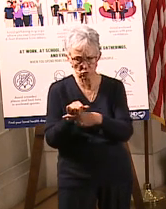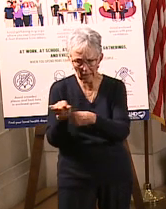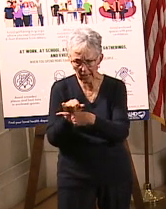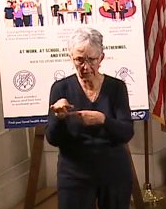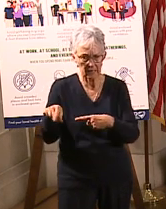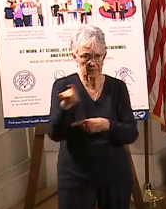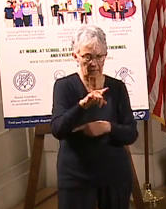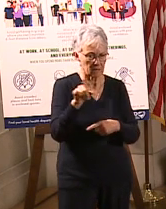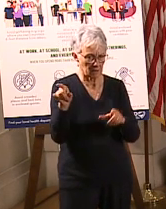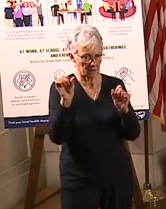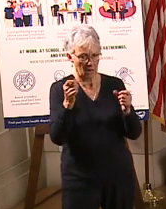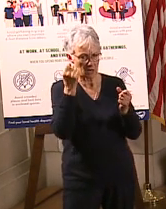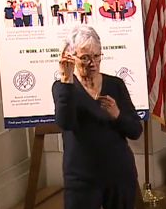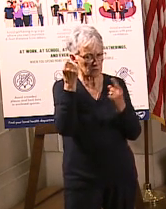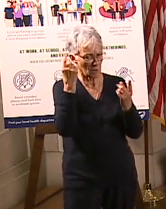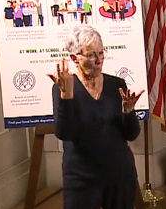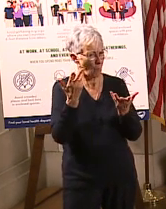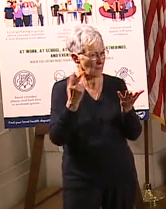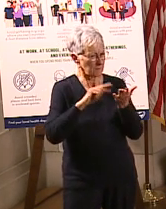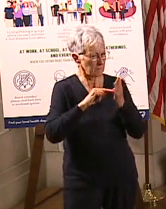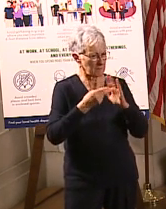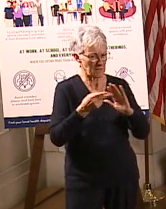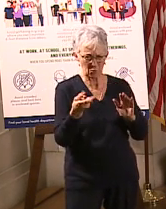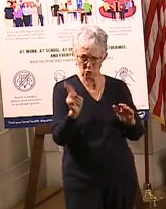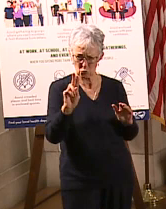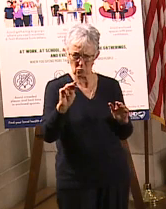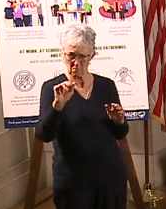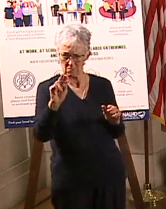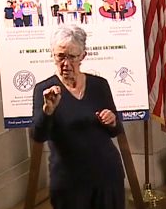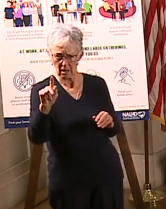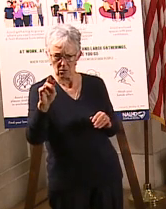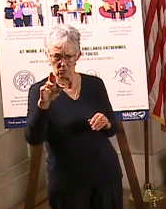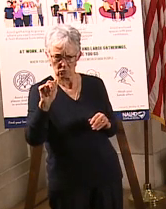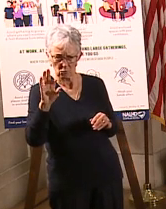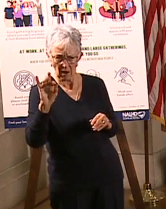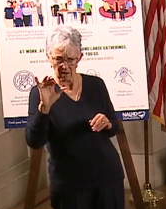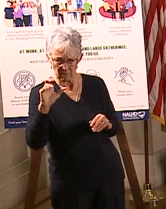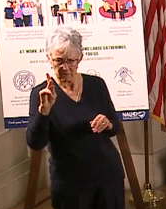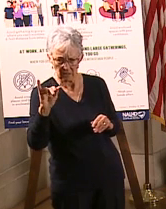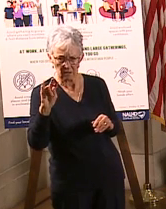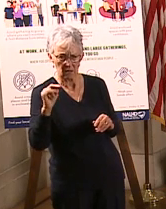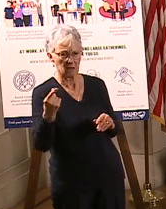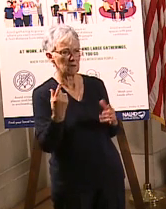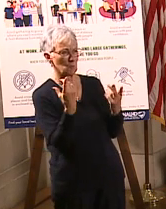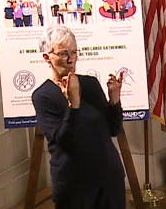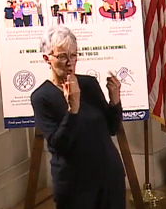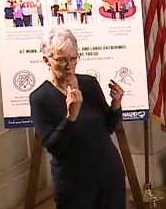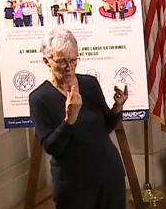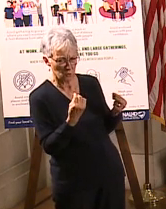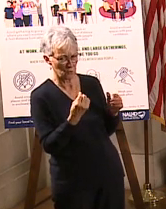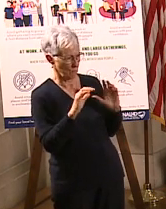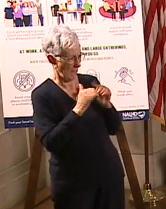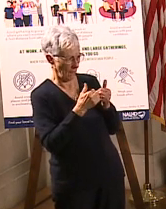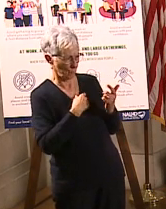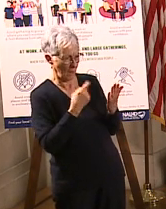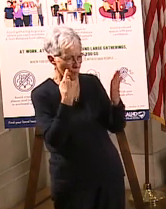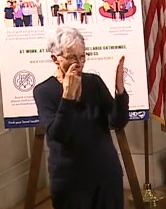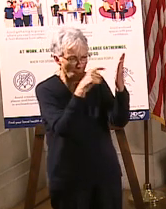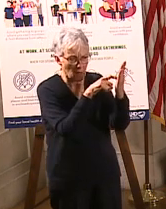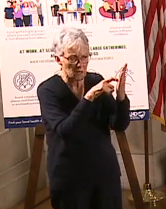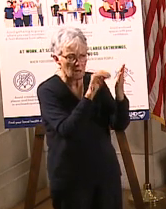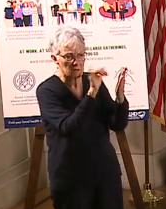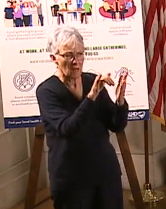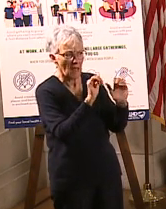we've been doing extensive training. Anna and Annie have also been engaged in that. I think one of the most important areas